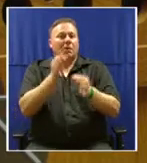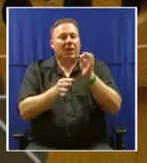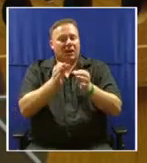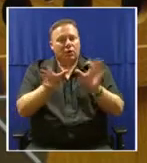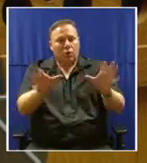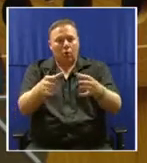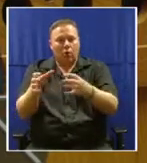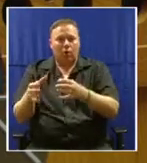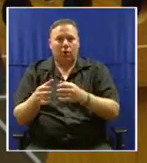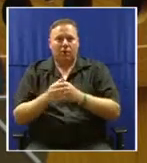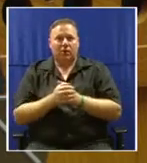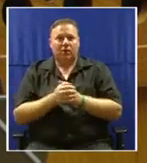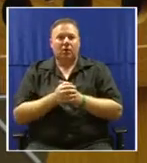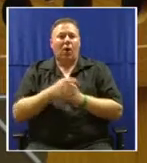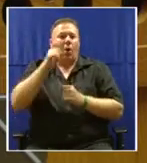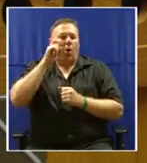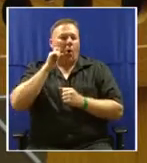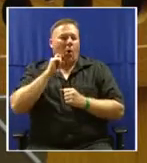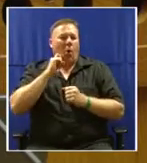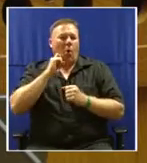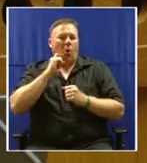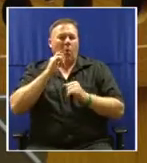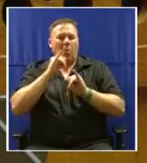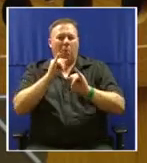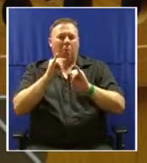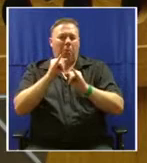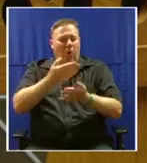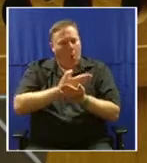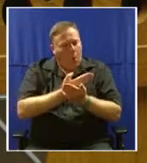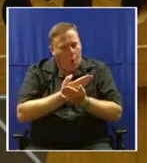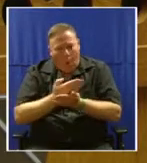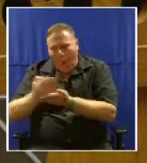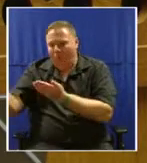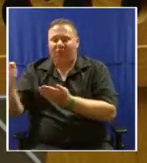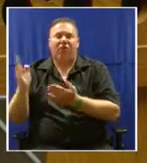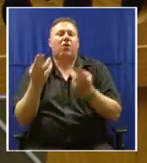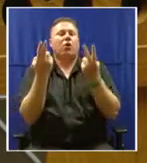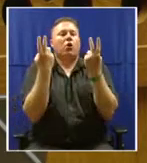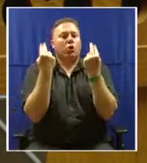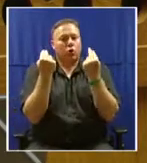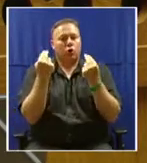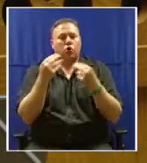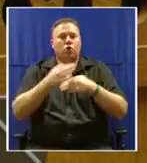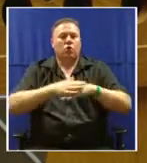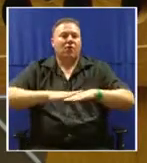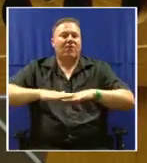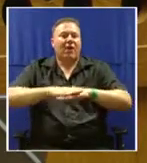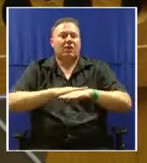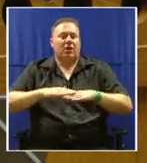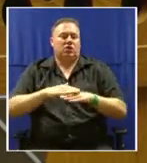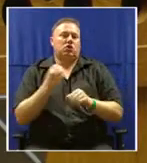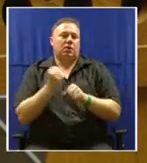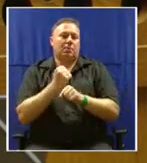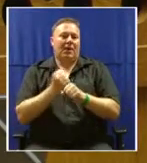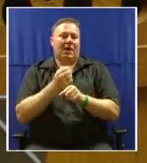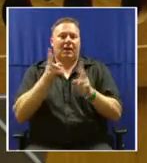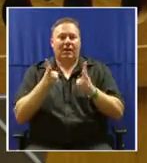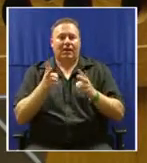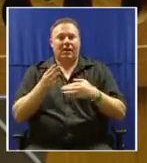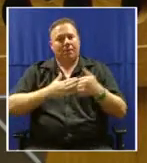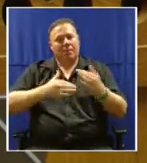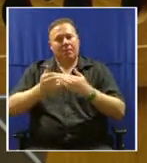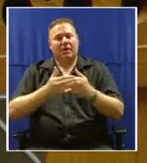away the rubble and lay a new foundation as we rebuild our country.